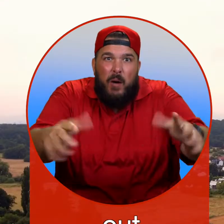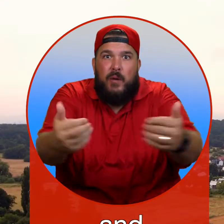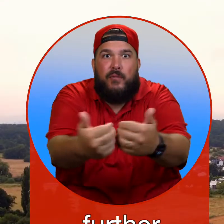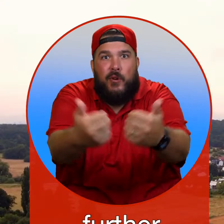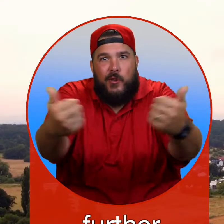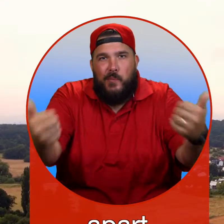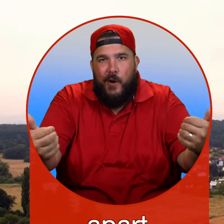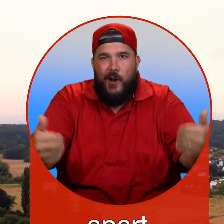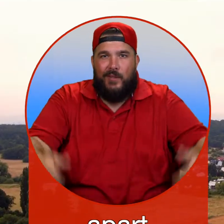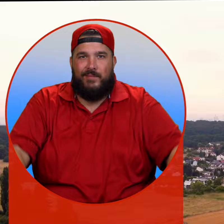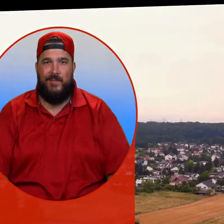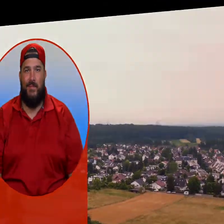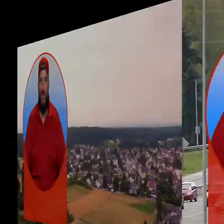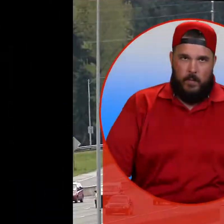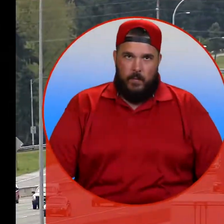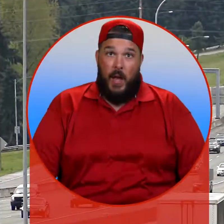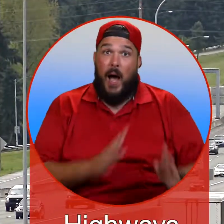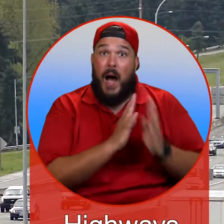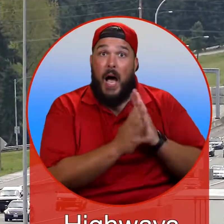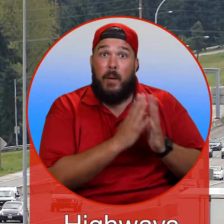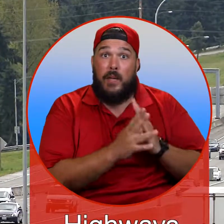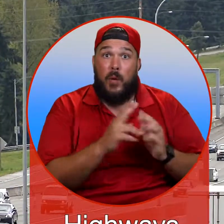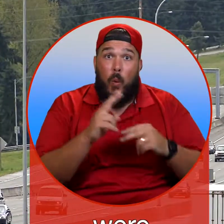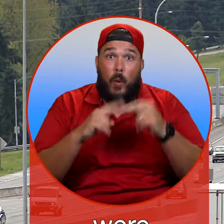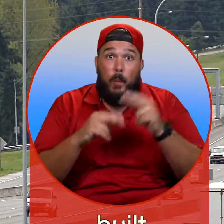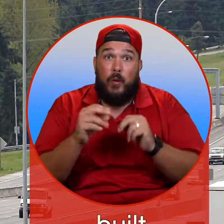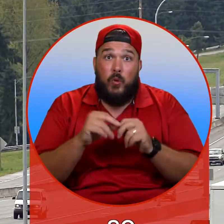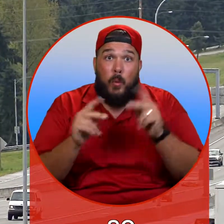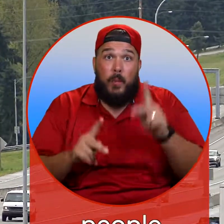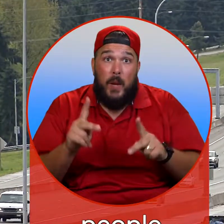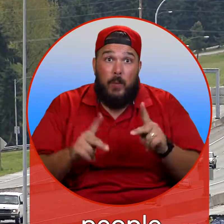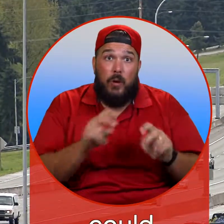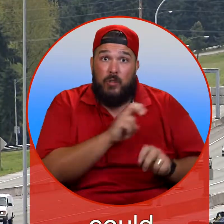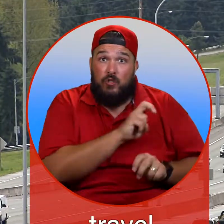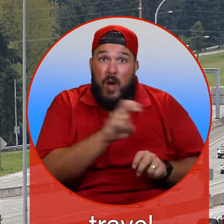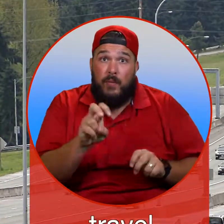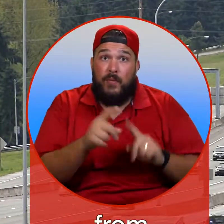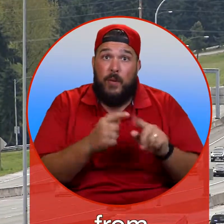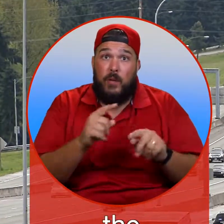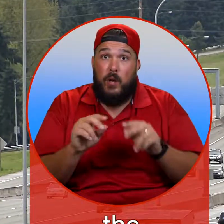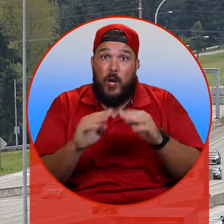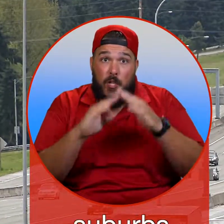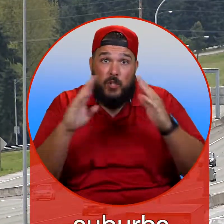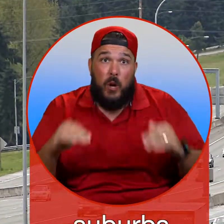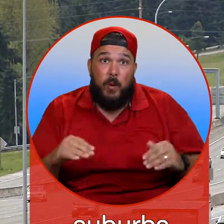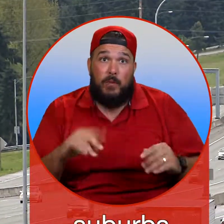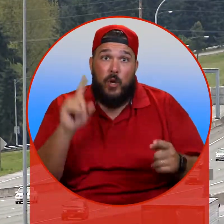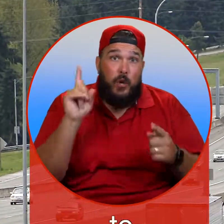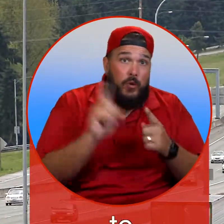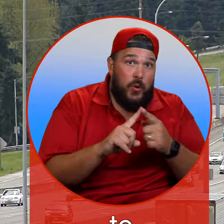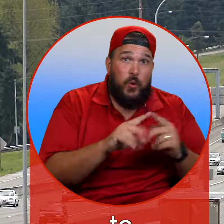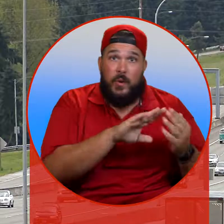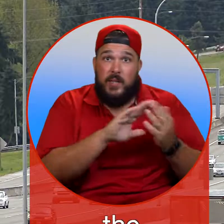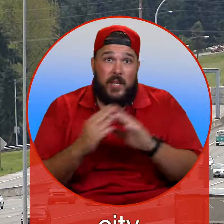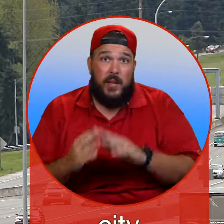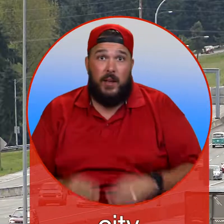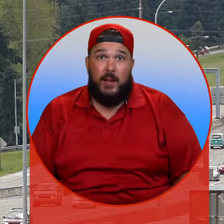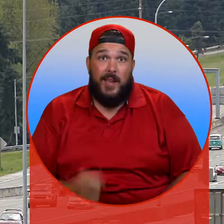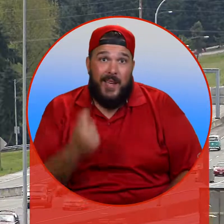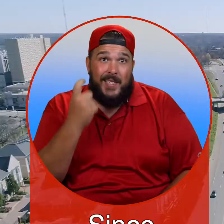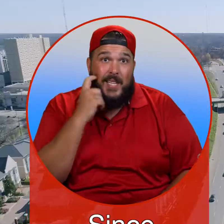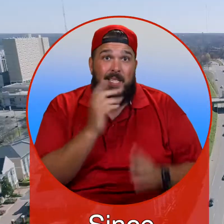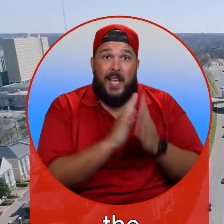spread out and further apart. Highways were built so people could travel from the suburbs to the